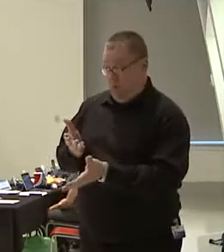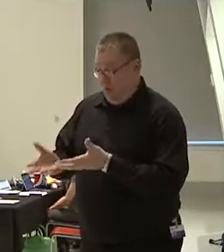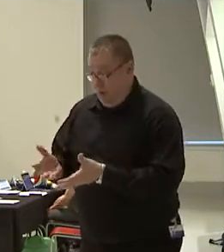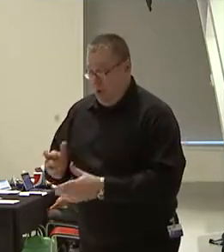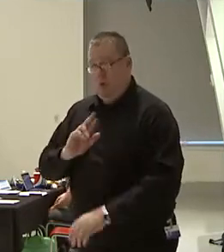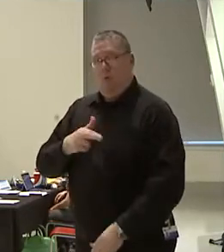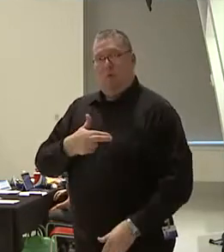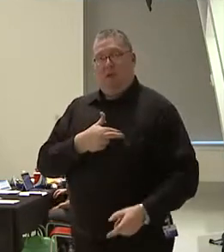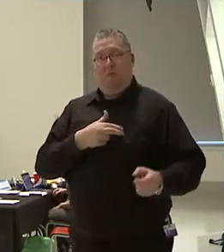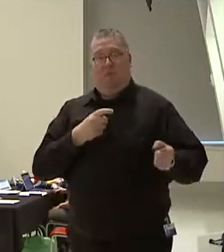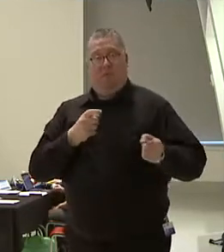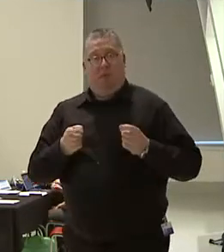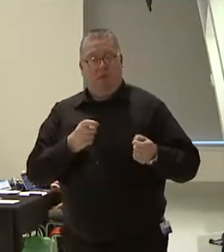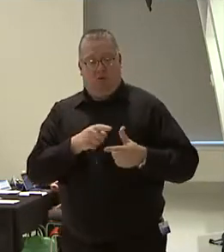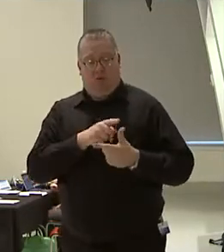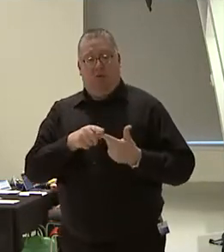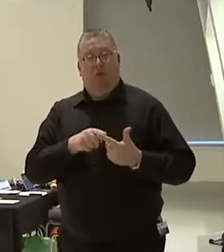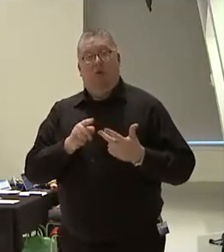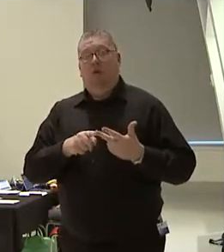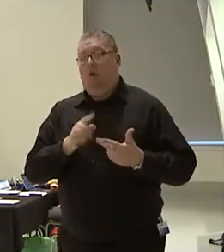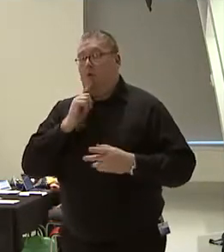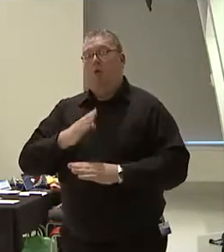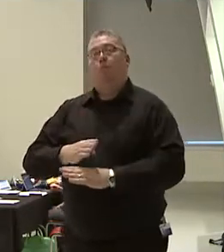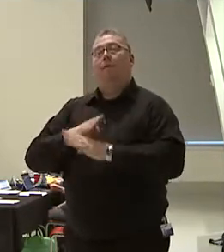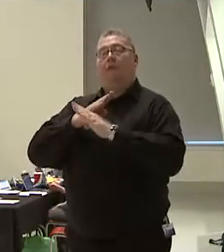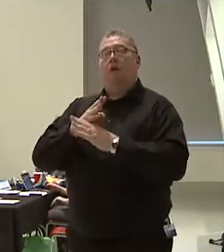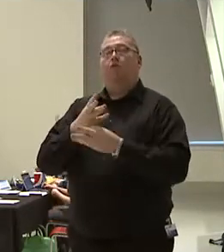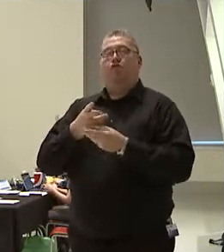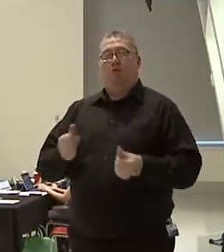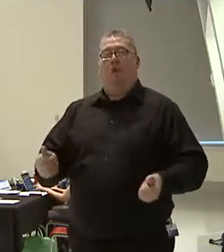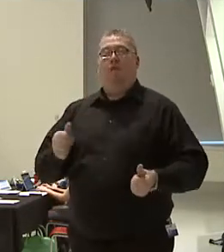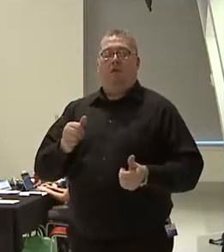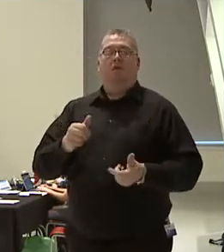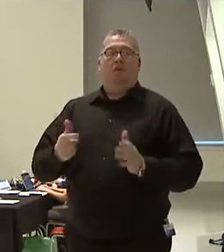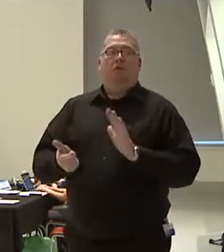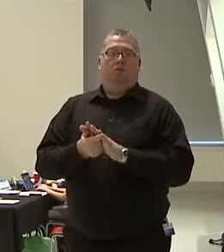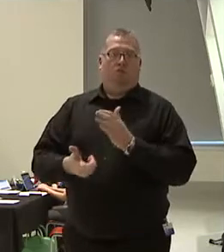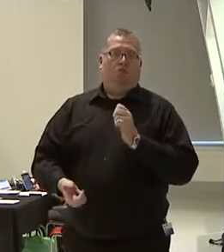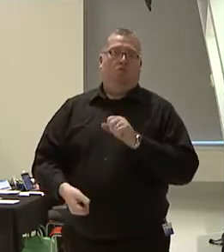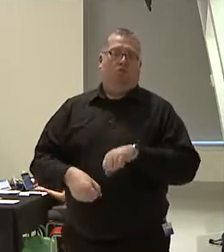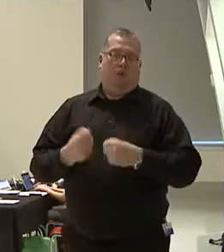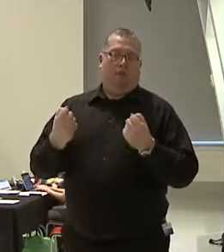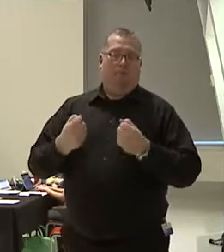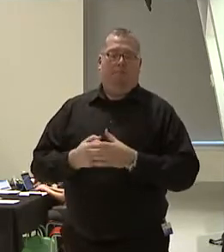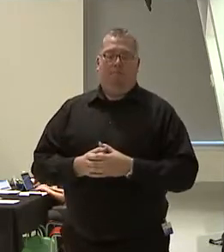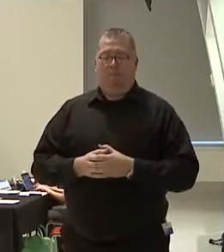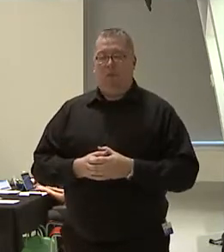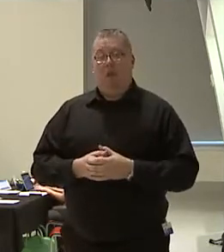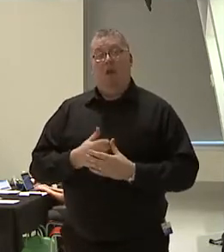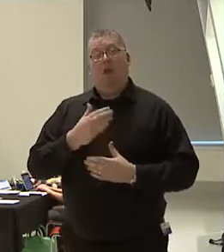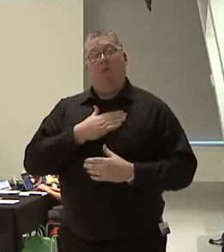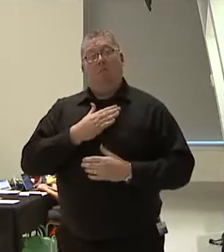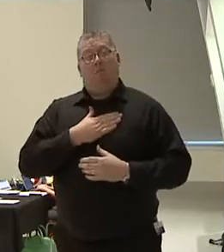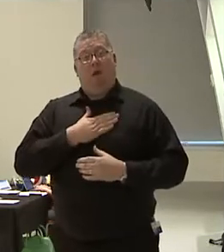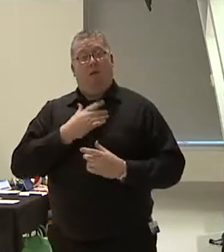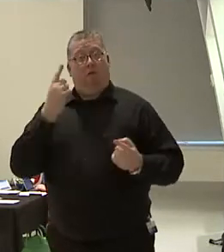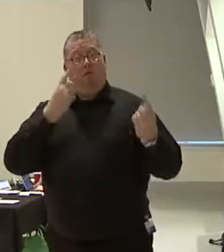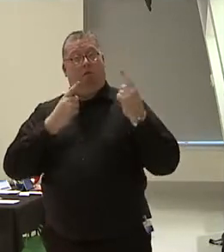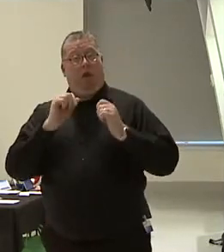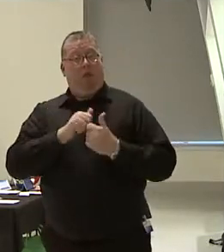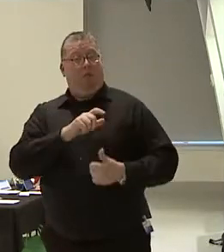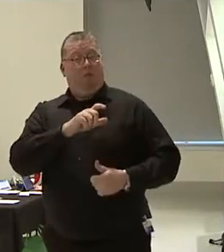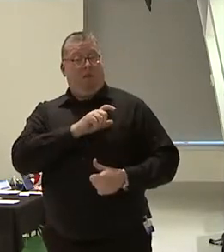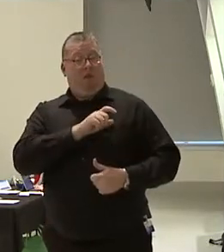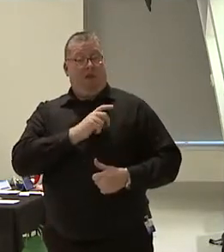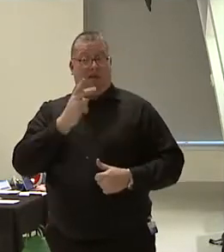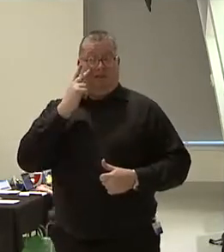reputation management, and to prevent and solve crime. My work centers around helping police realize the full breadth and depth